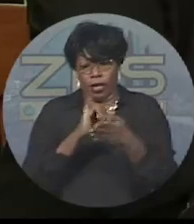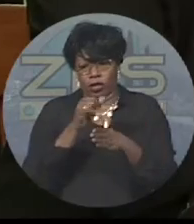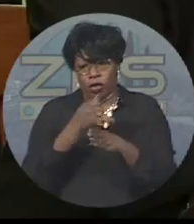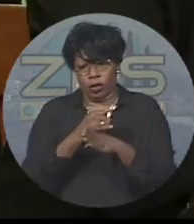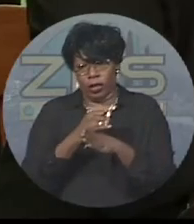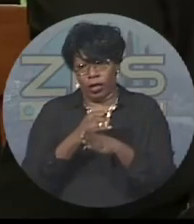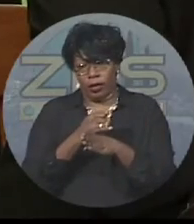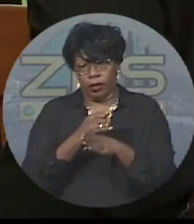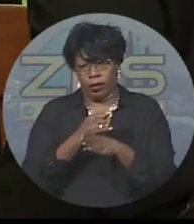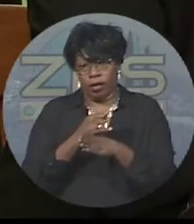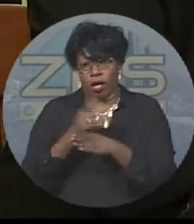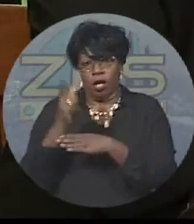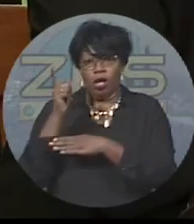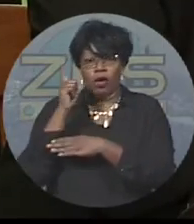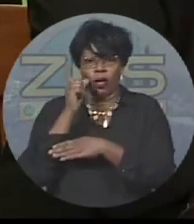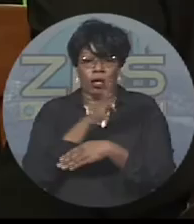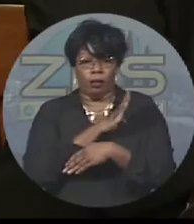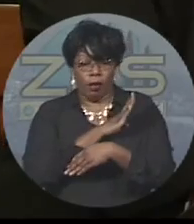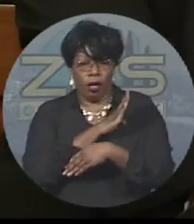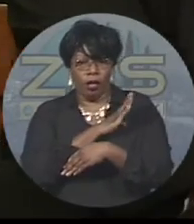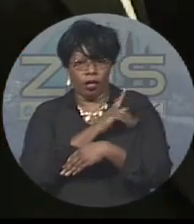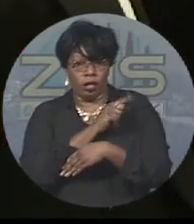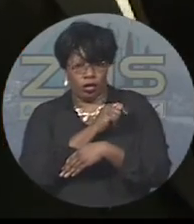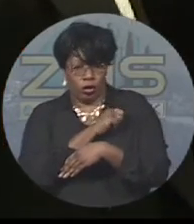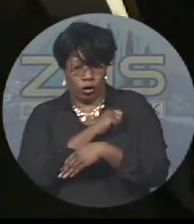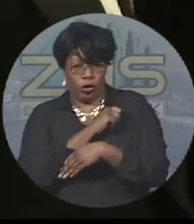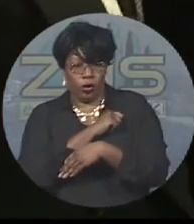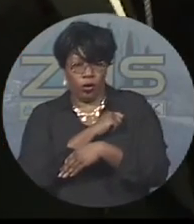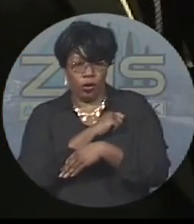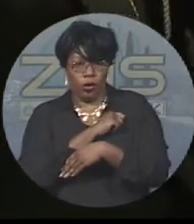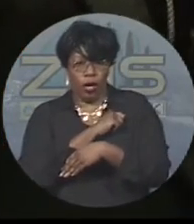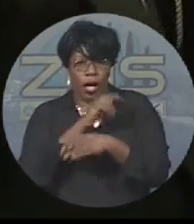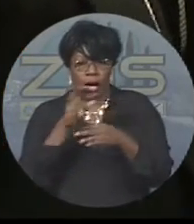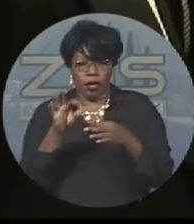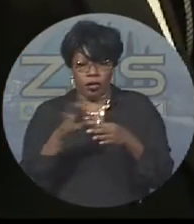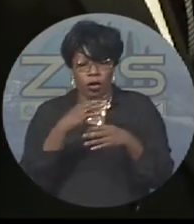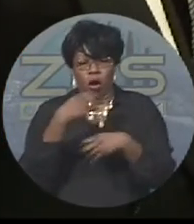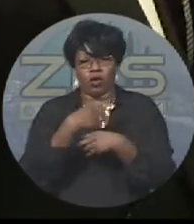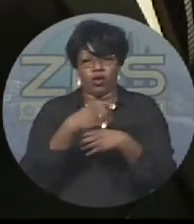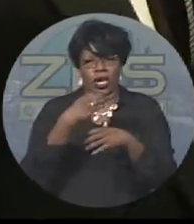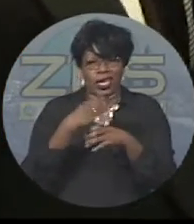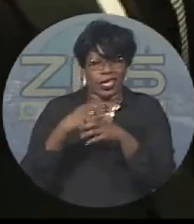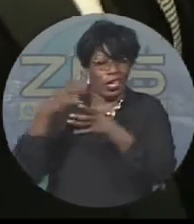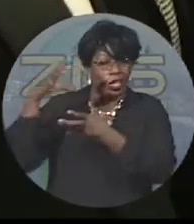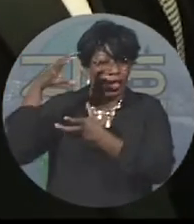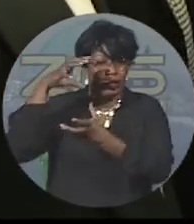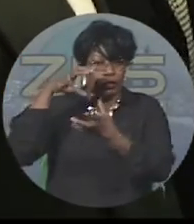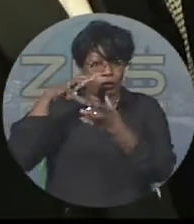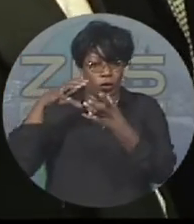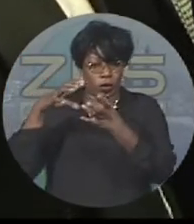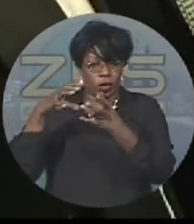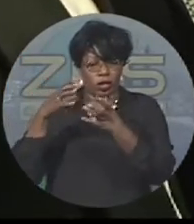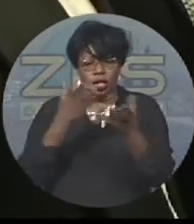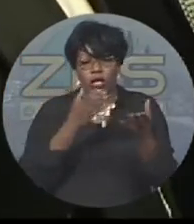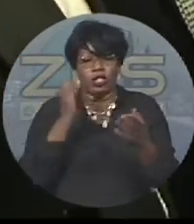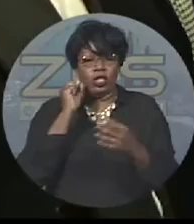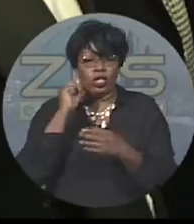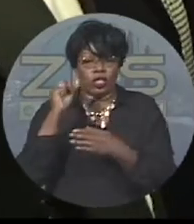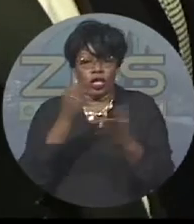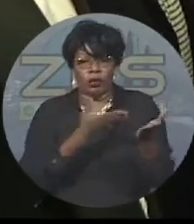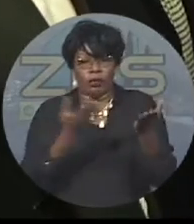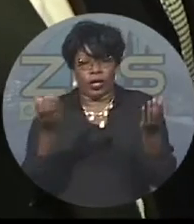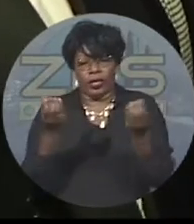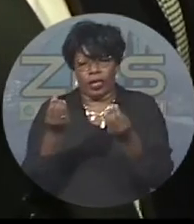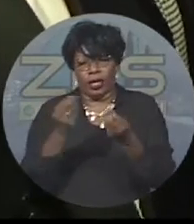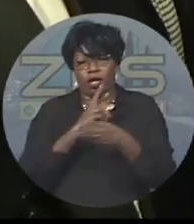sown seeds of confusion since assuming her post. In a statement, McCartney said Butler-Turner brings no real leadership or focused ideas